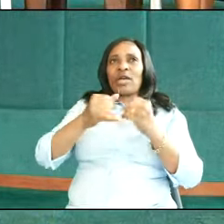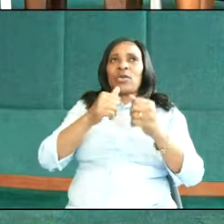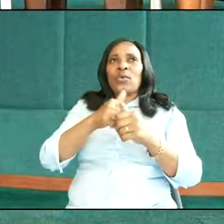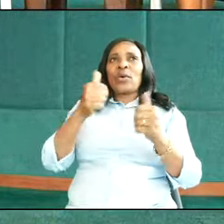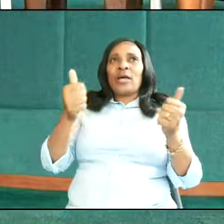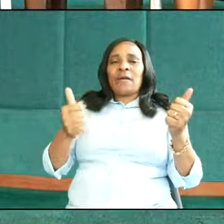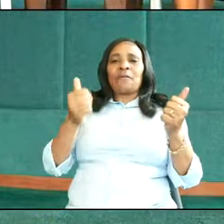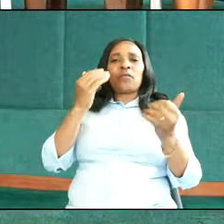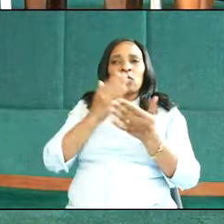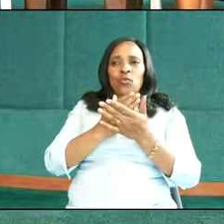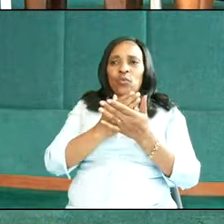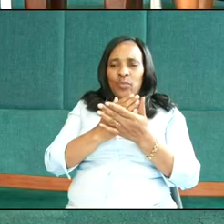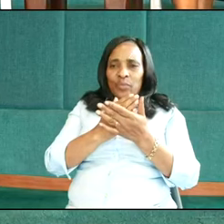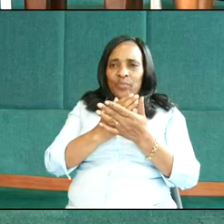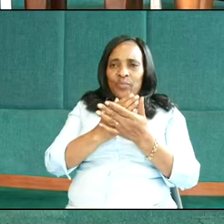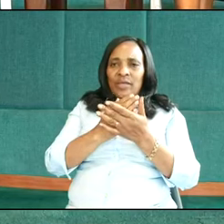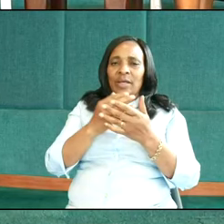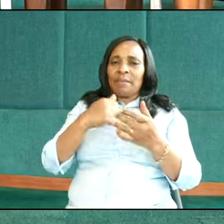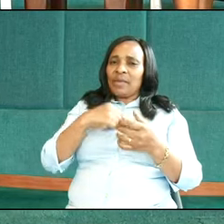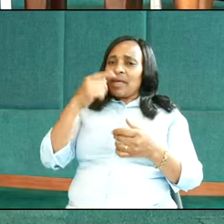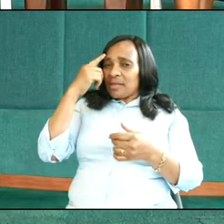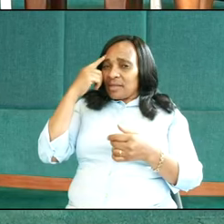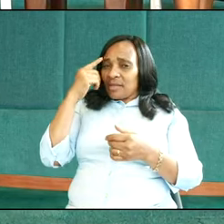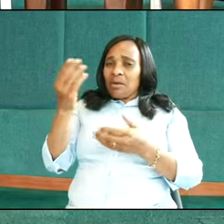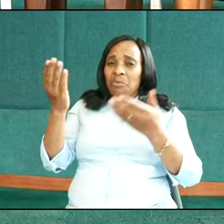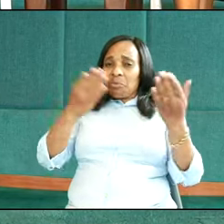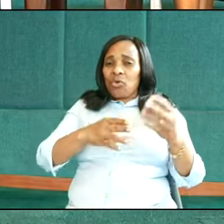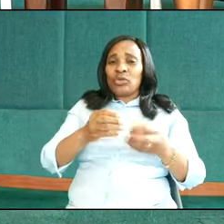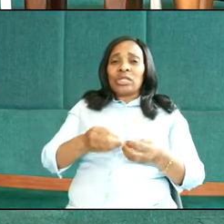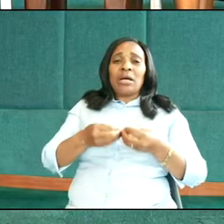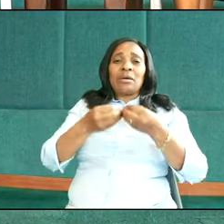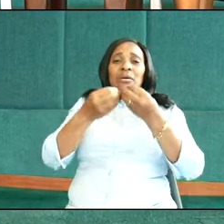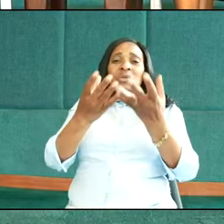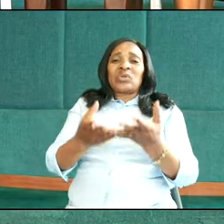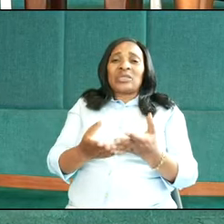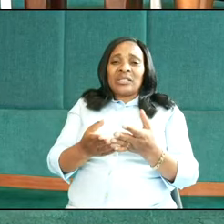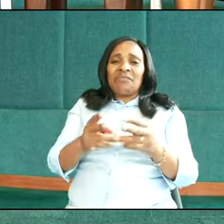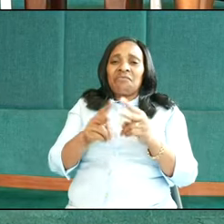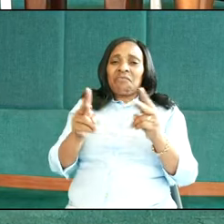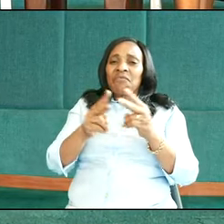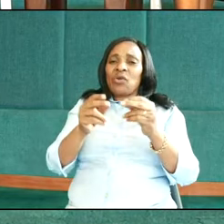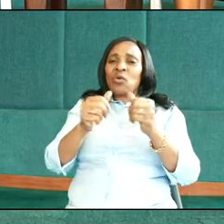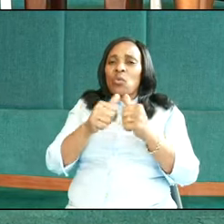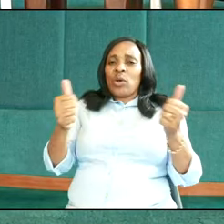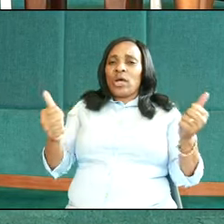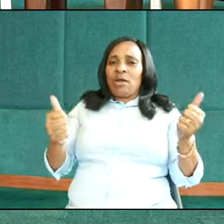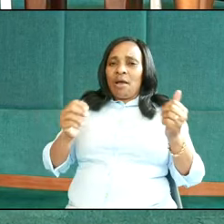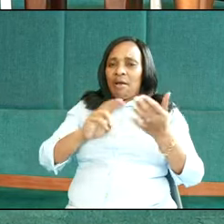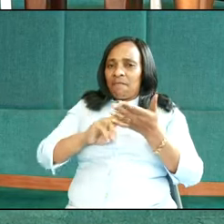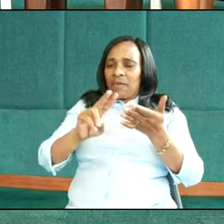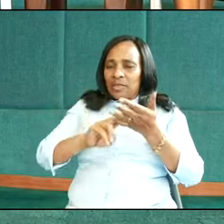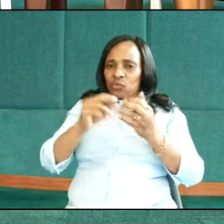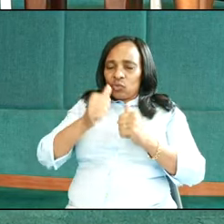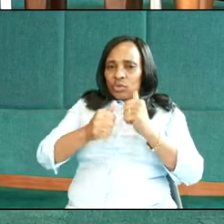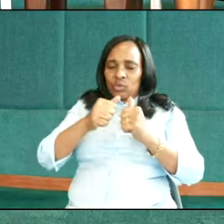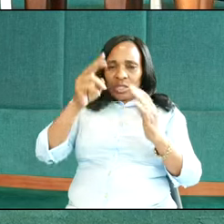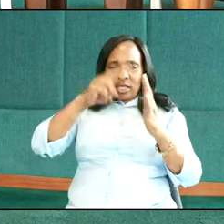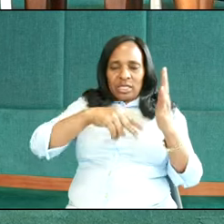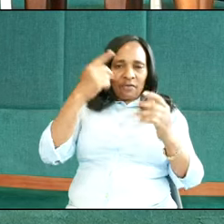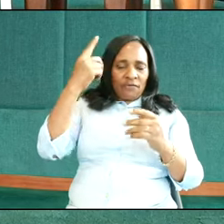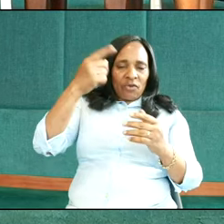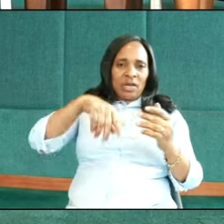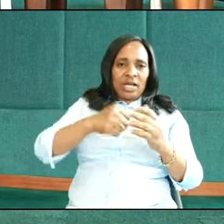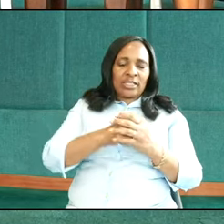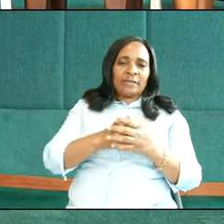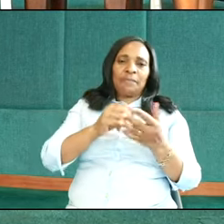that's very true. That's very true. And I think that's brought out very well in our key text, which perhaps maybe you can read it for us,